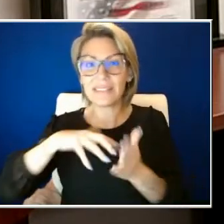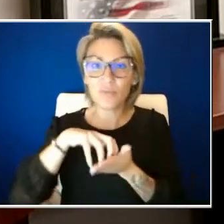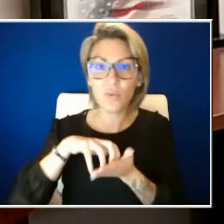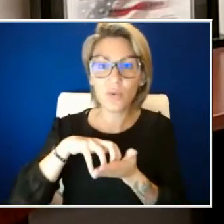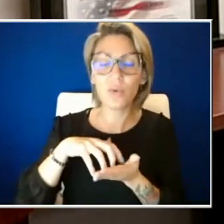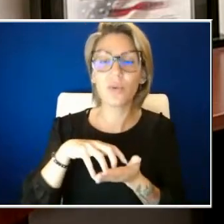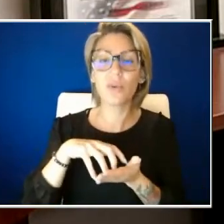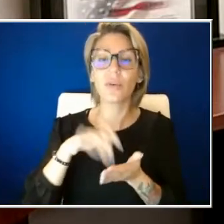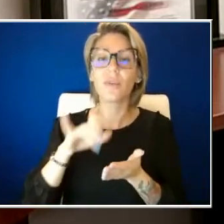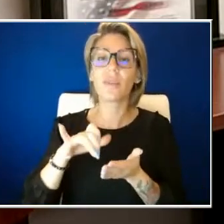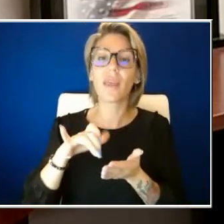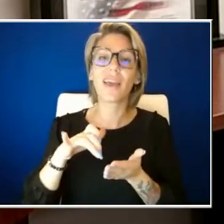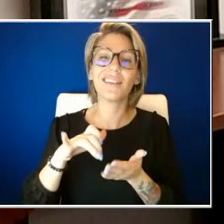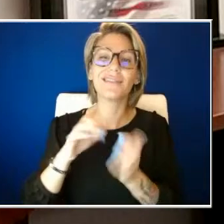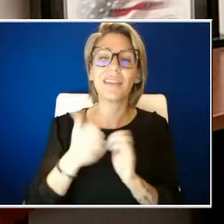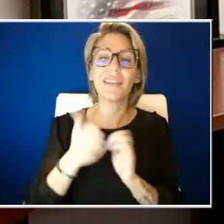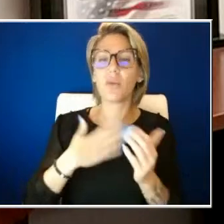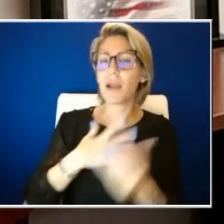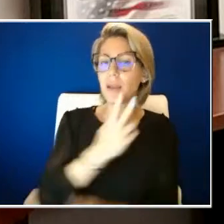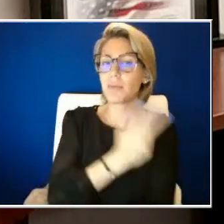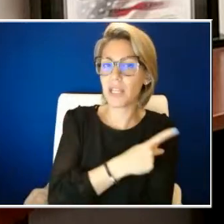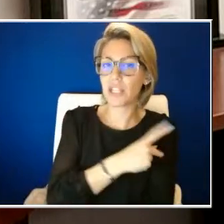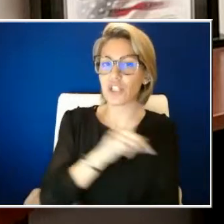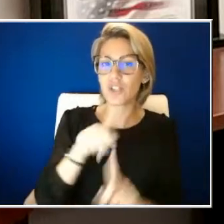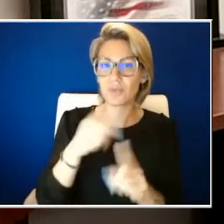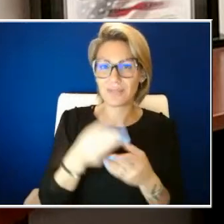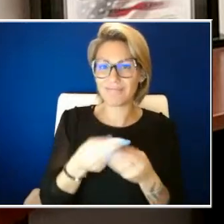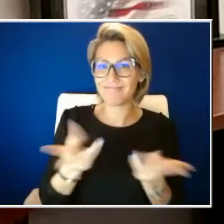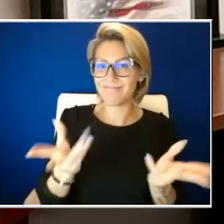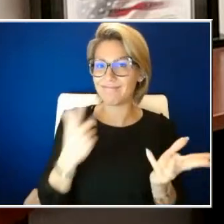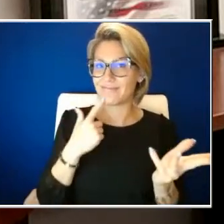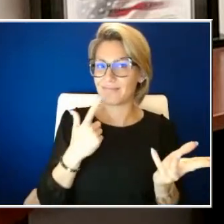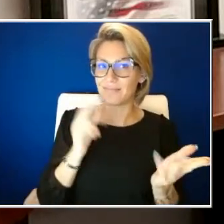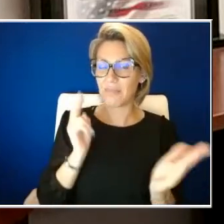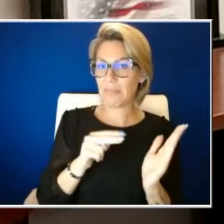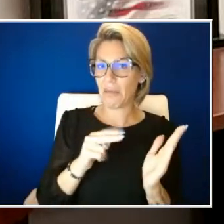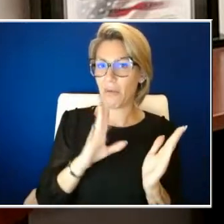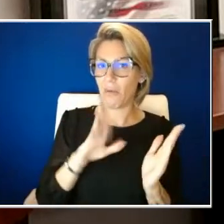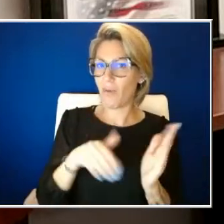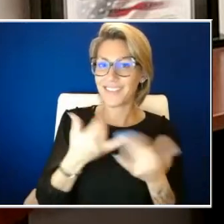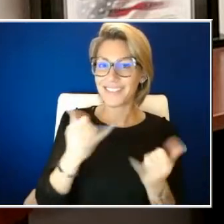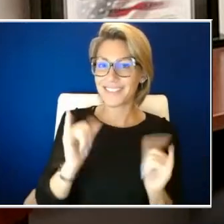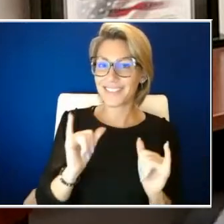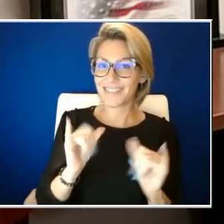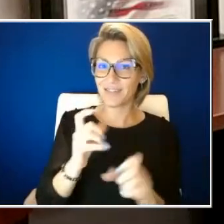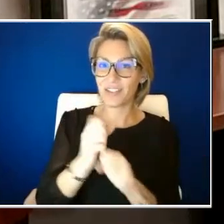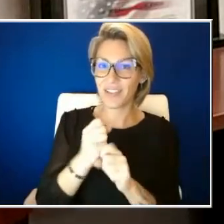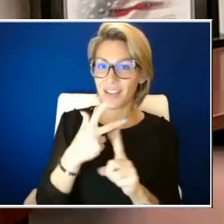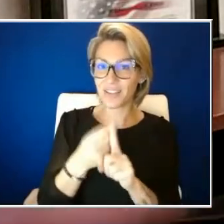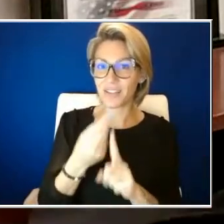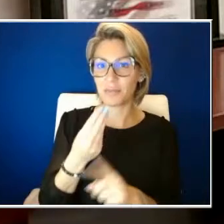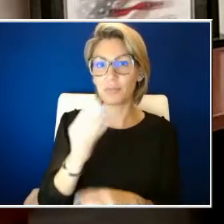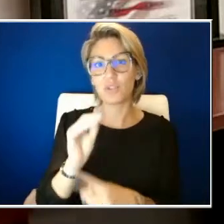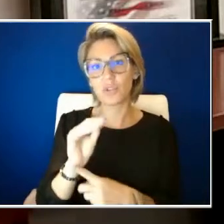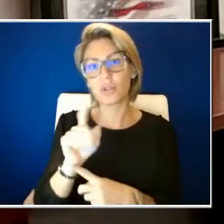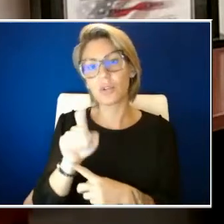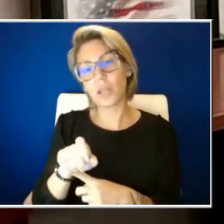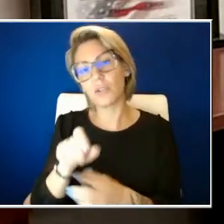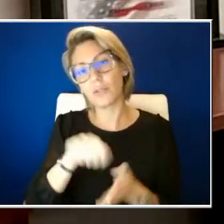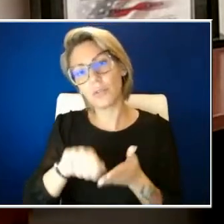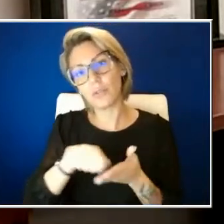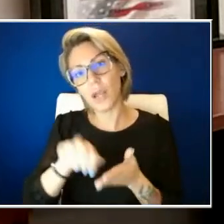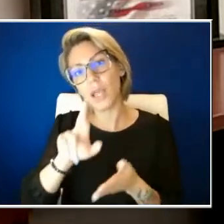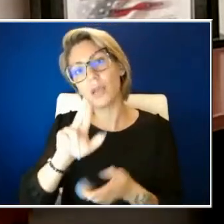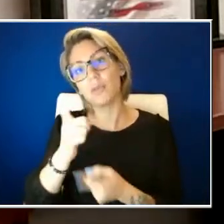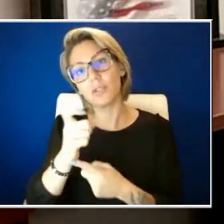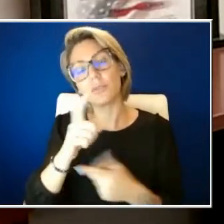my informed patients looked at it when it came out. They all went out and got it. In Missouri, we had to write a prescription that went to the